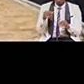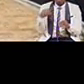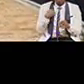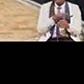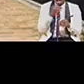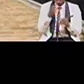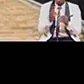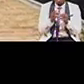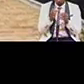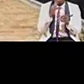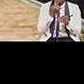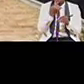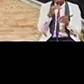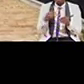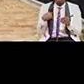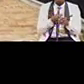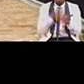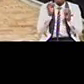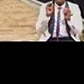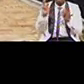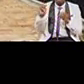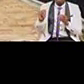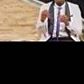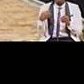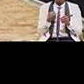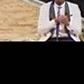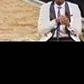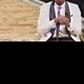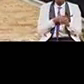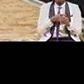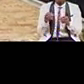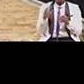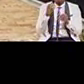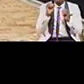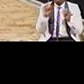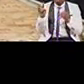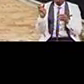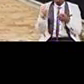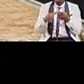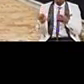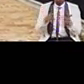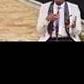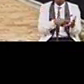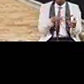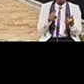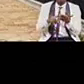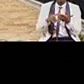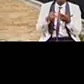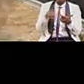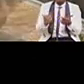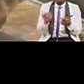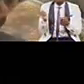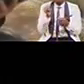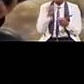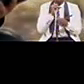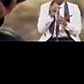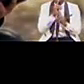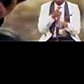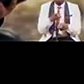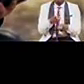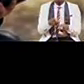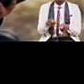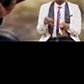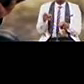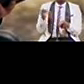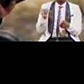run after them, we teach them, we do this, we do this, and yet they're not responding. You know what? The people